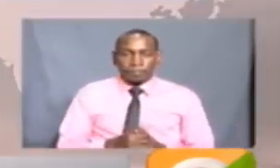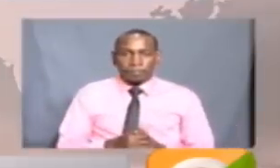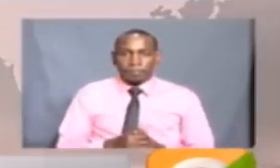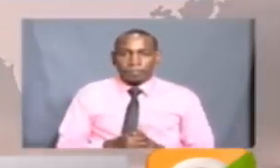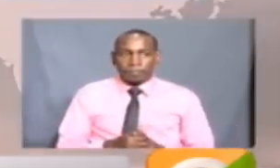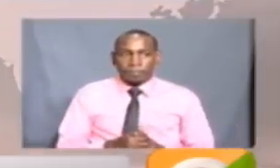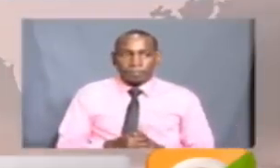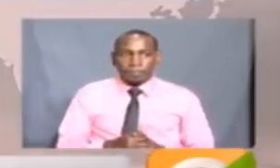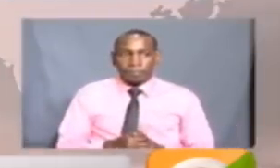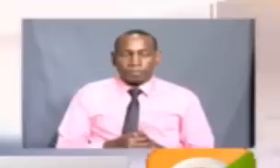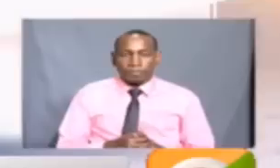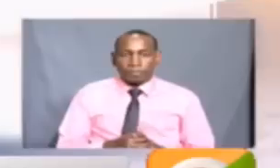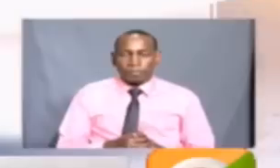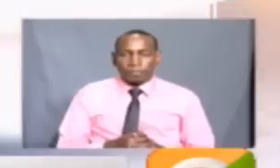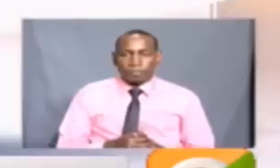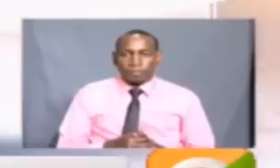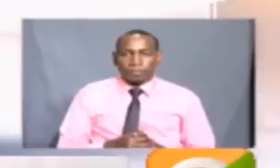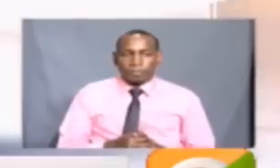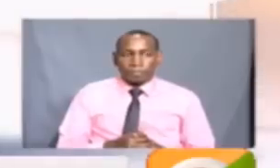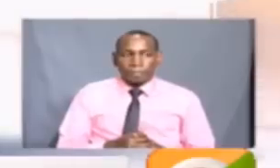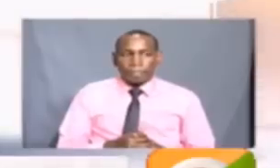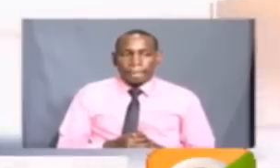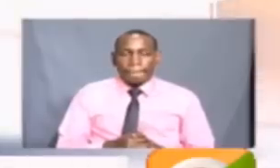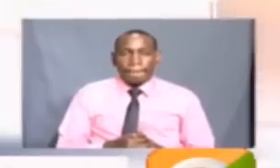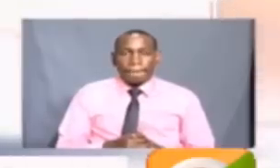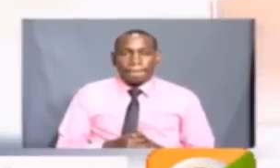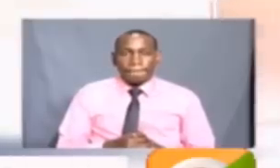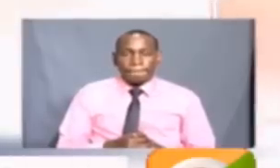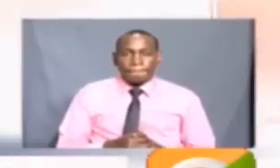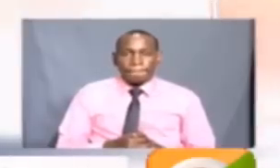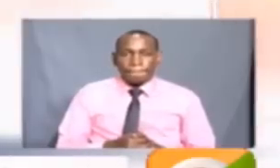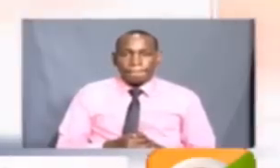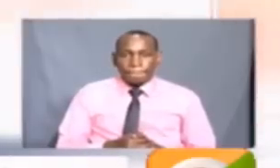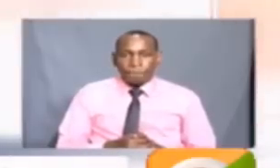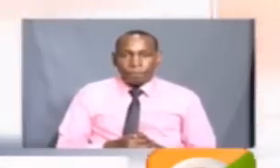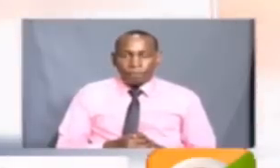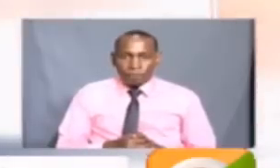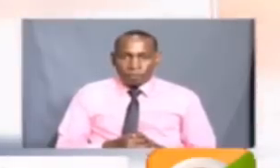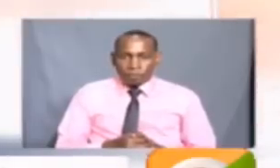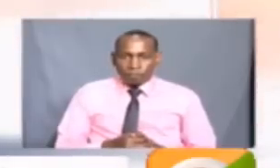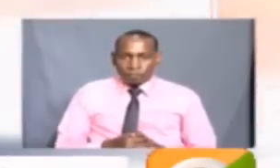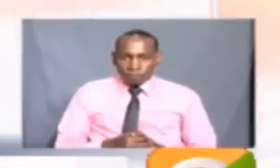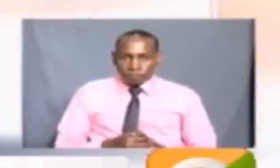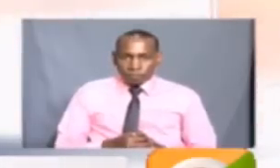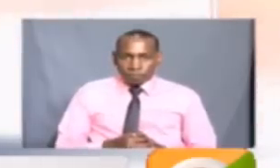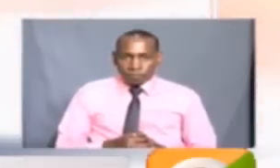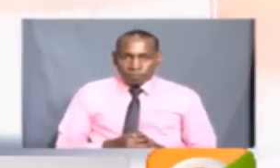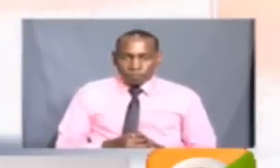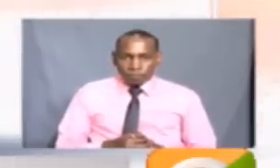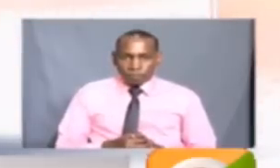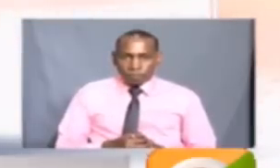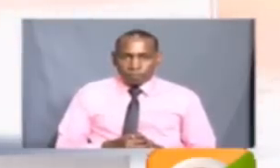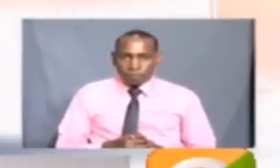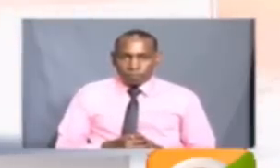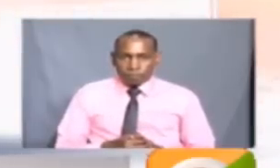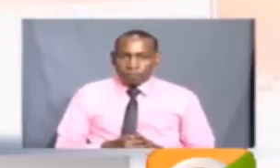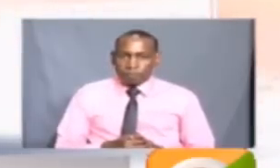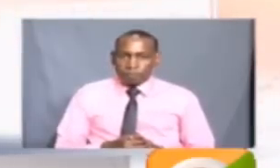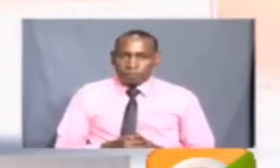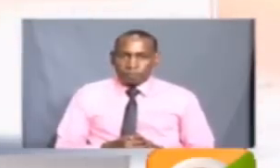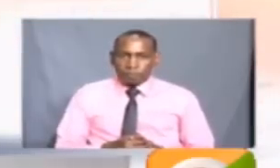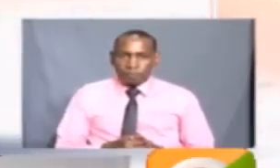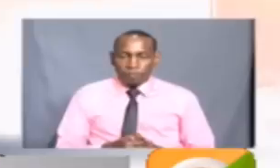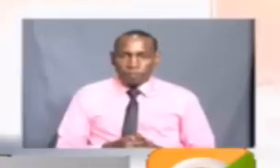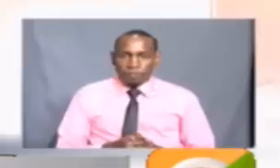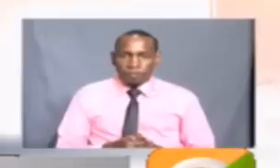voter of Siaya County, I would request Professor PLO to run for Siaya gubernatorial position come 2022. I